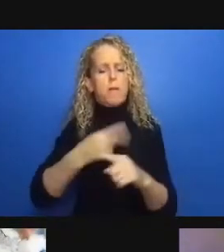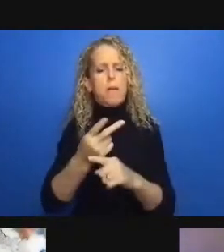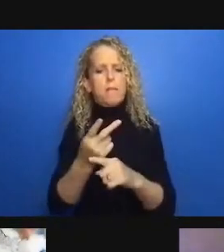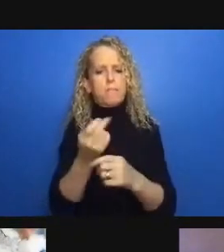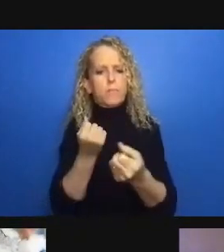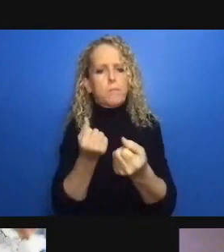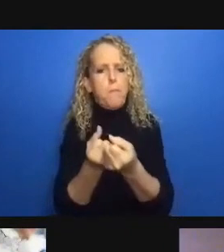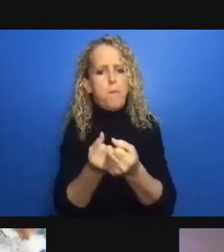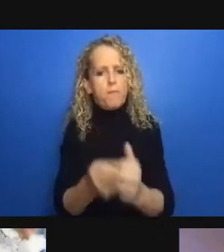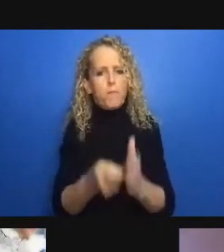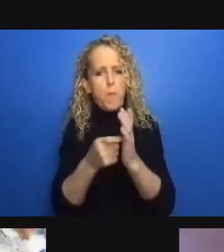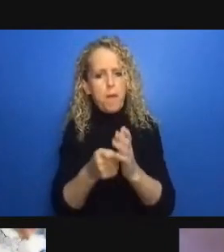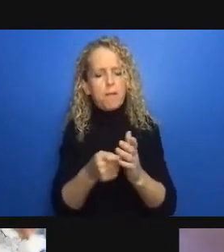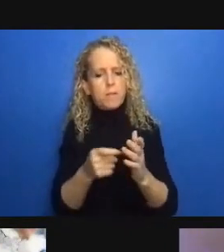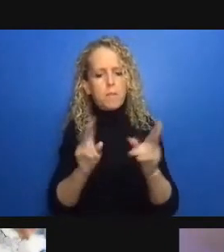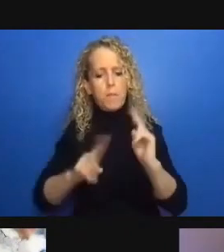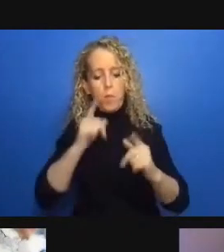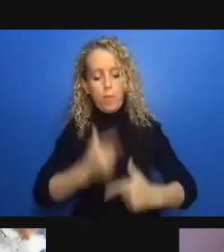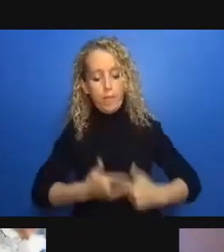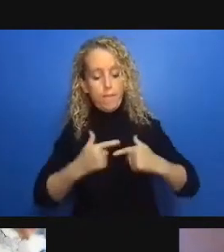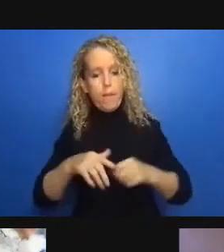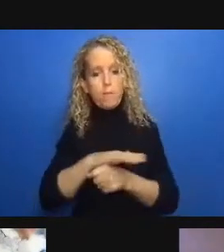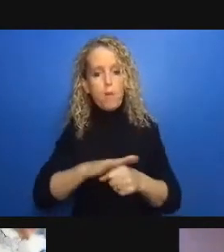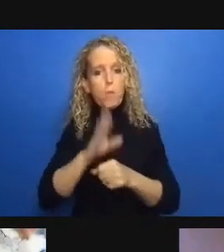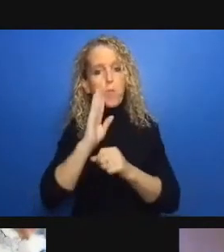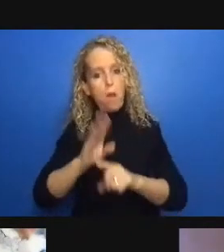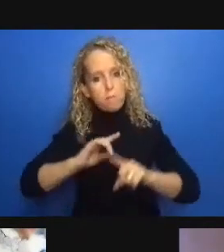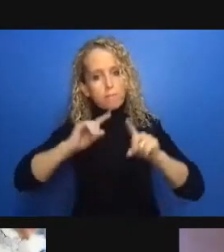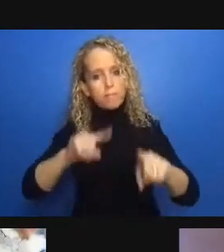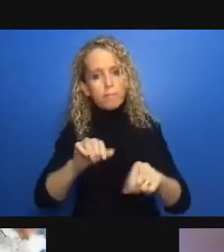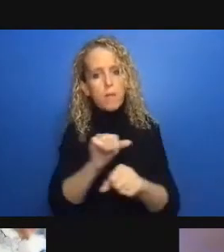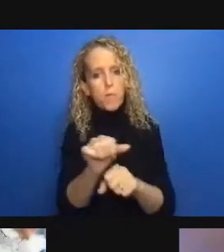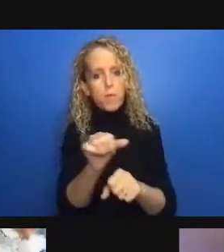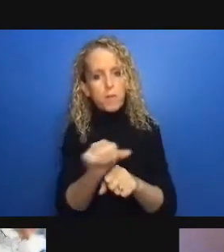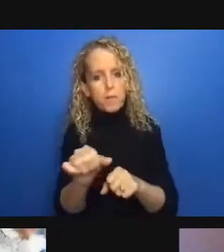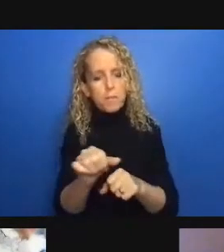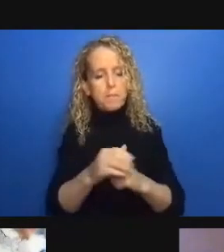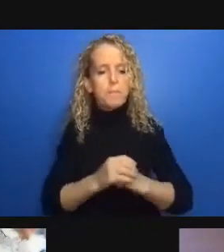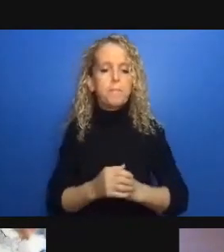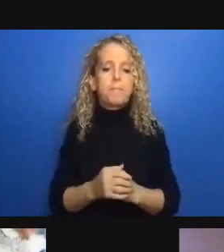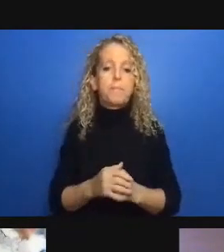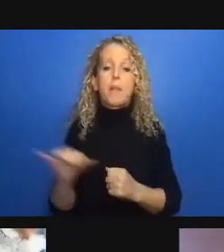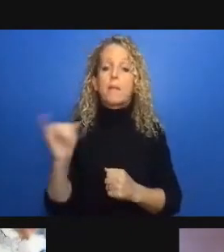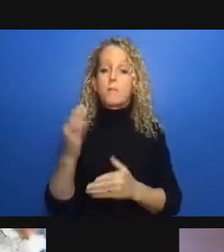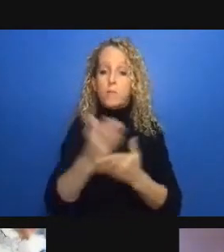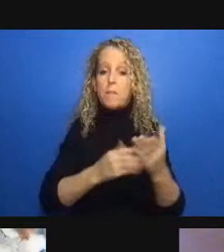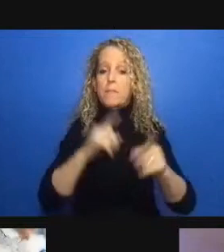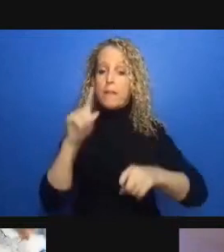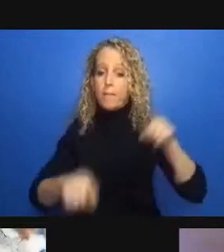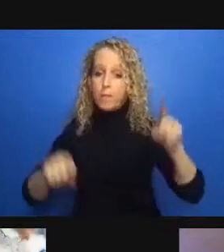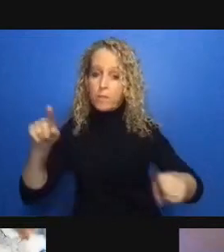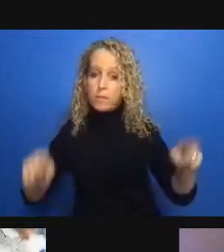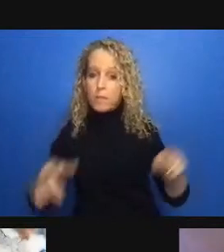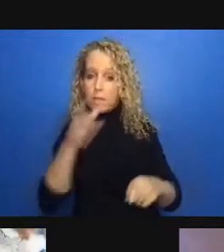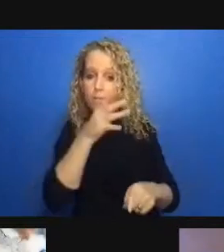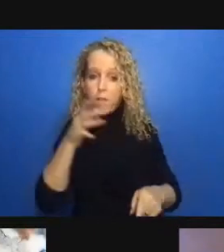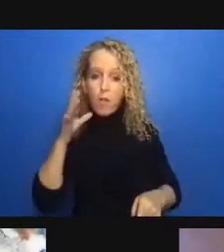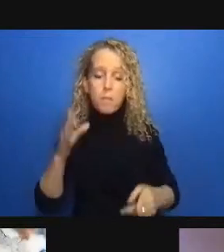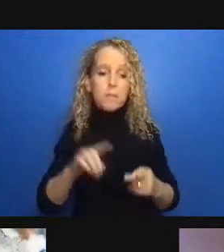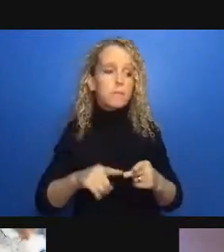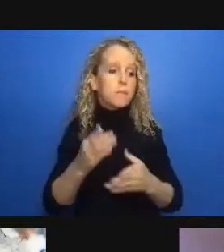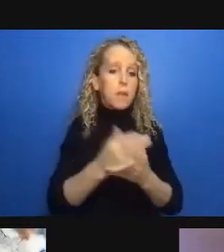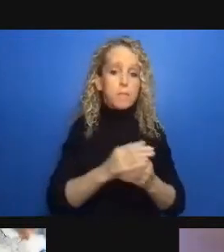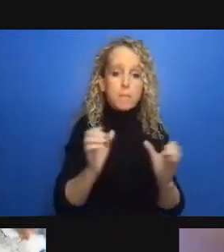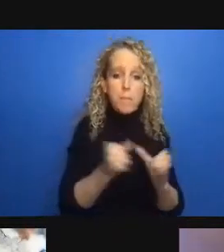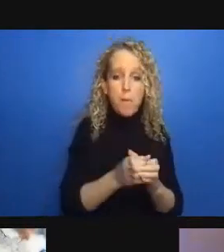place so that we can get folks to work? You know, we also have some diversity within our farms, and some are large farms and some are small